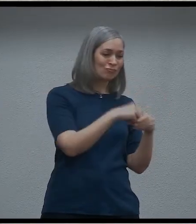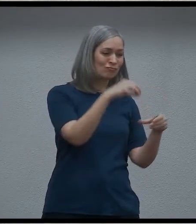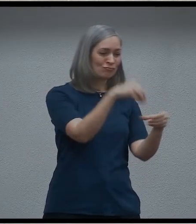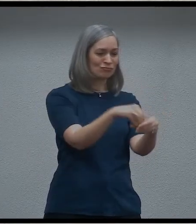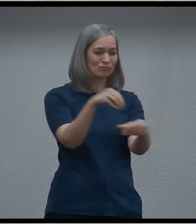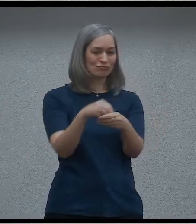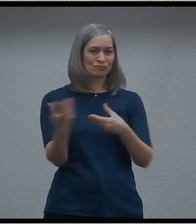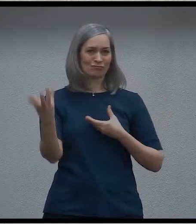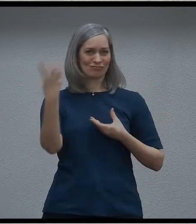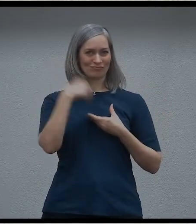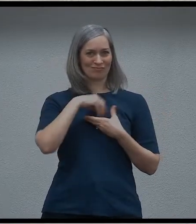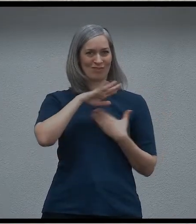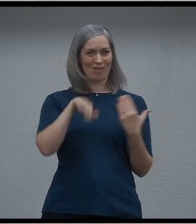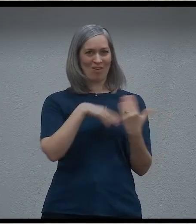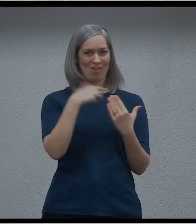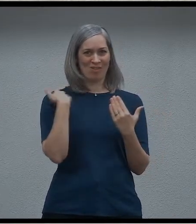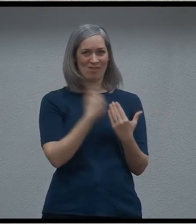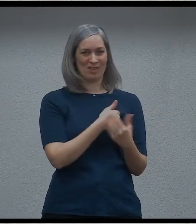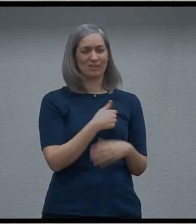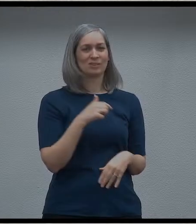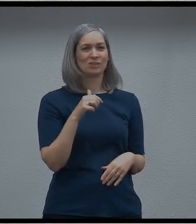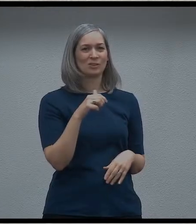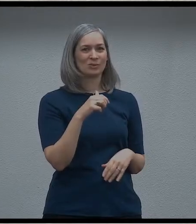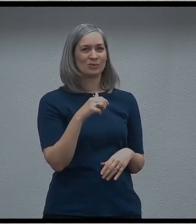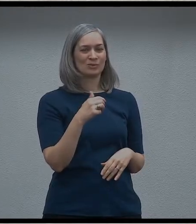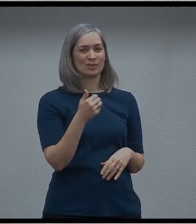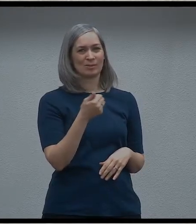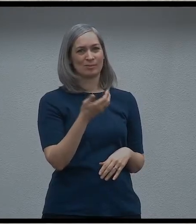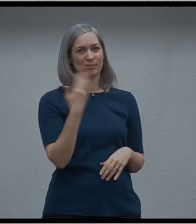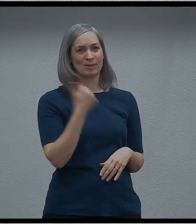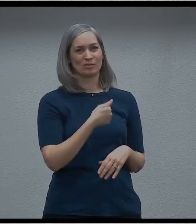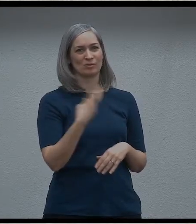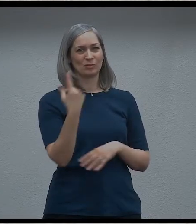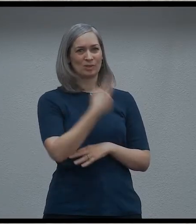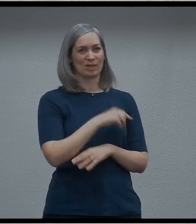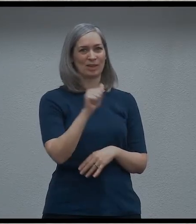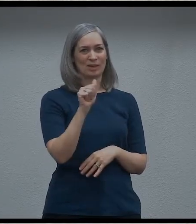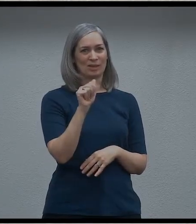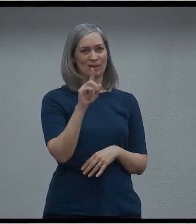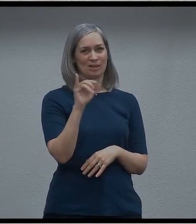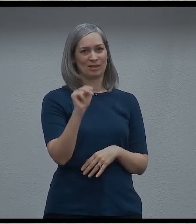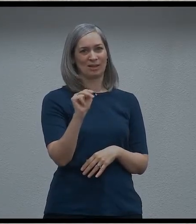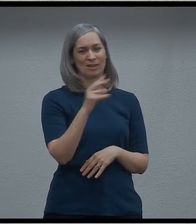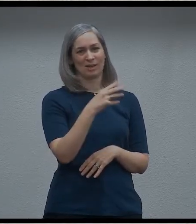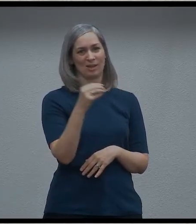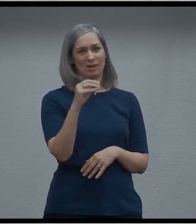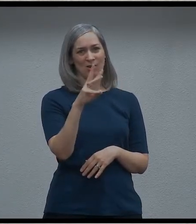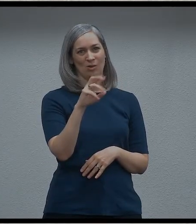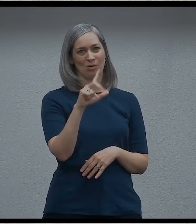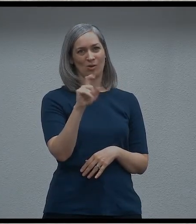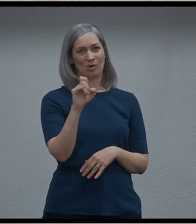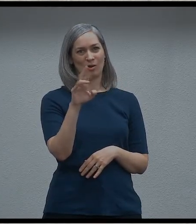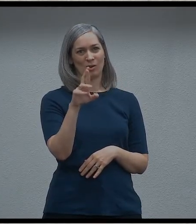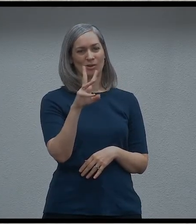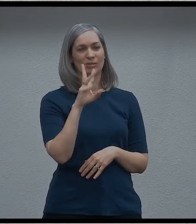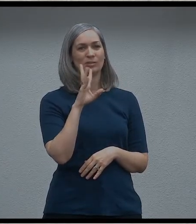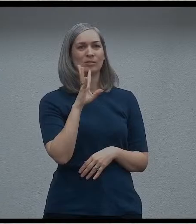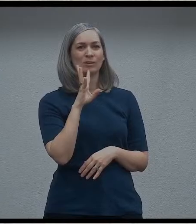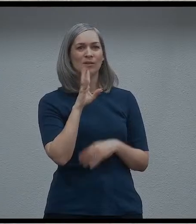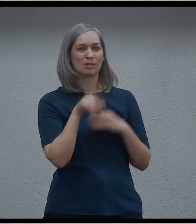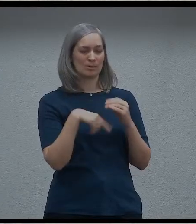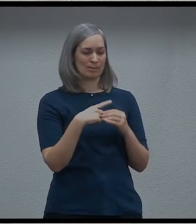Following on the heels of what Aiden and Walker talked to us about over the last few days, Paul is addressing the new life in Christ that these